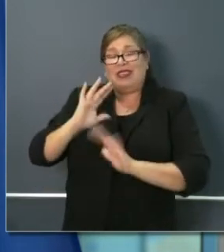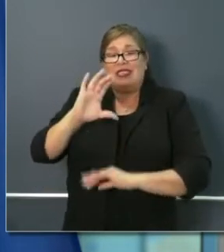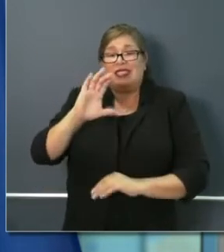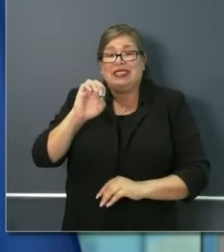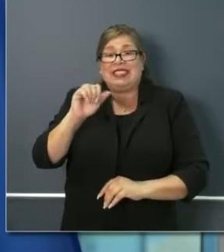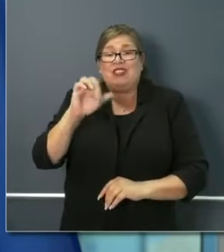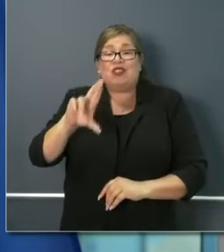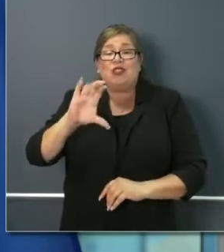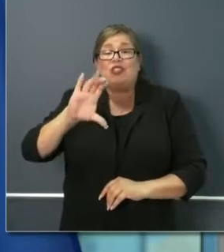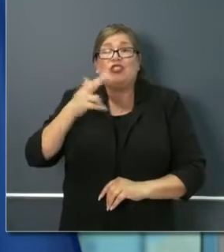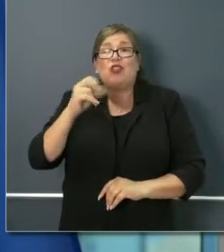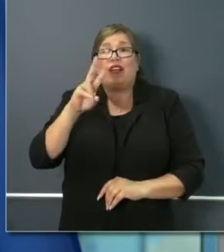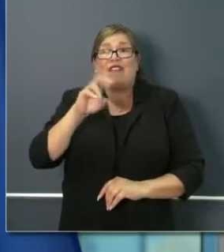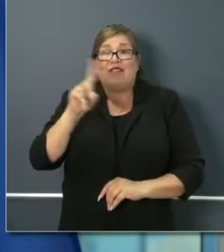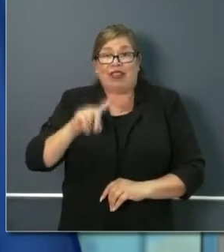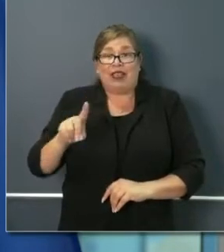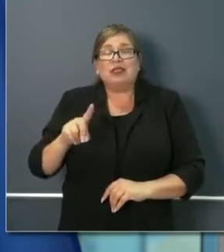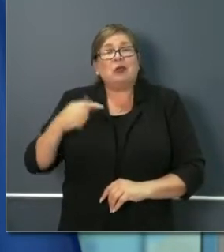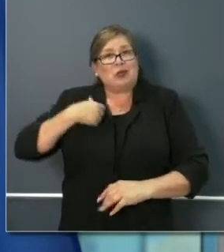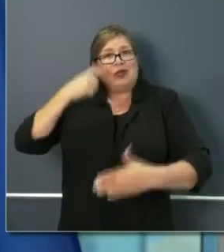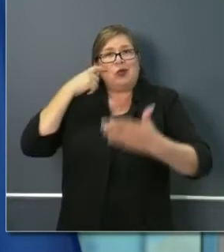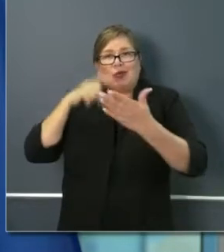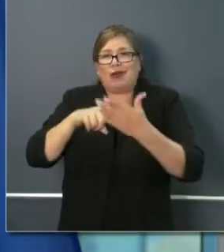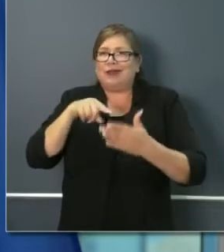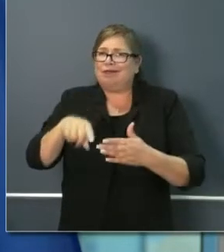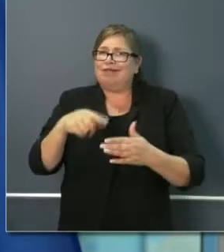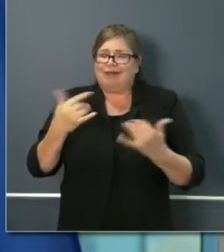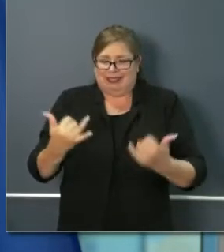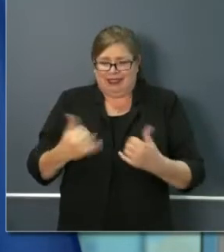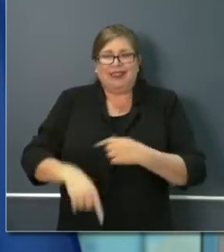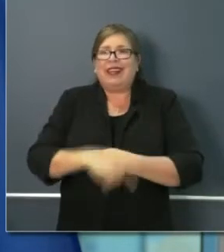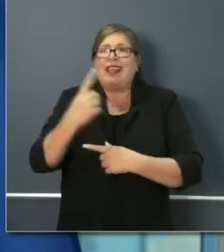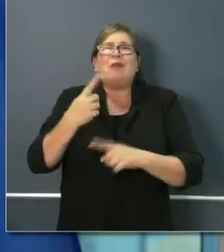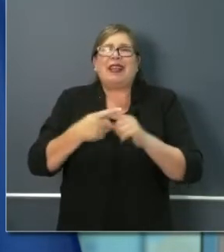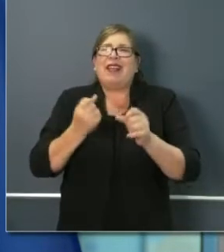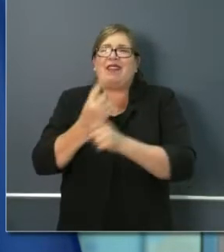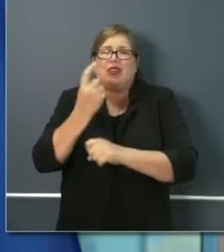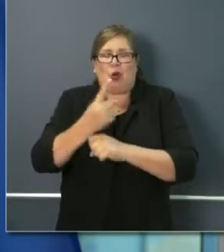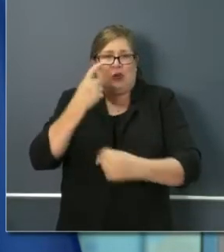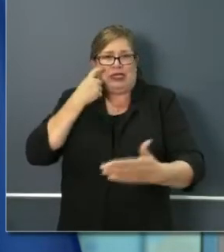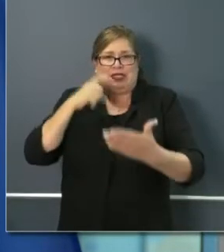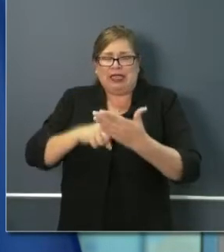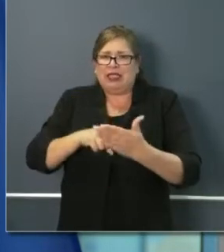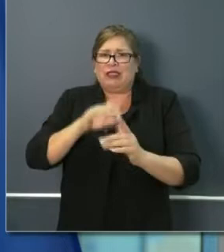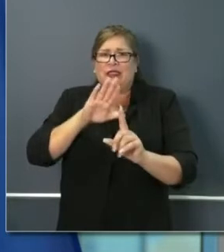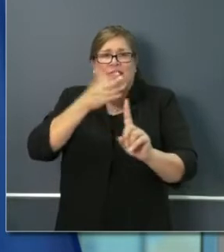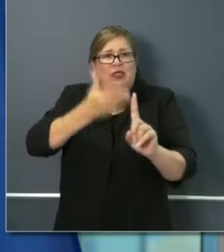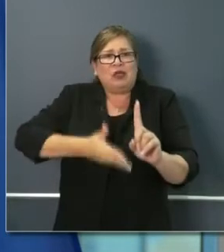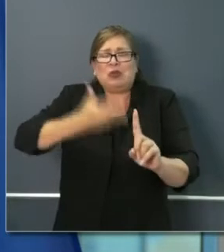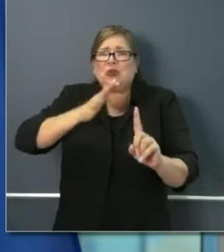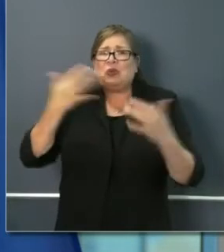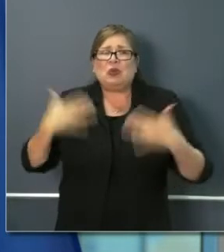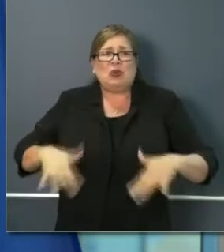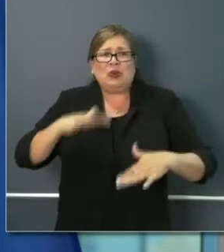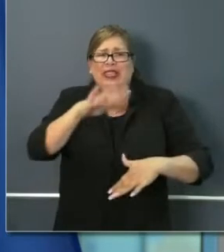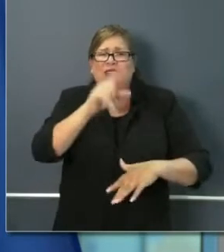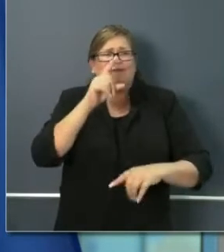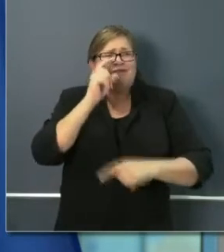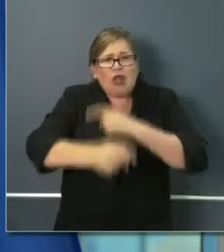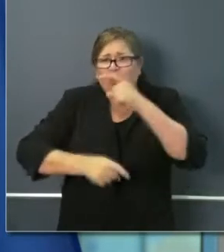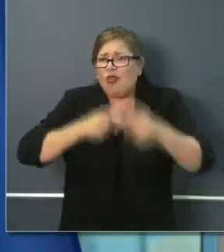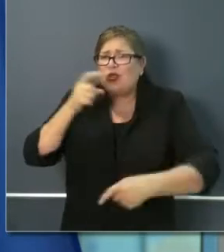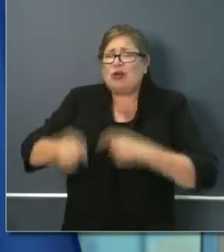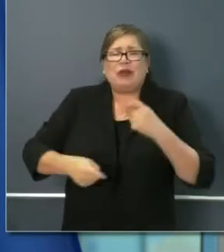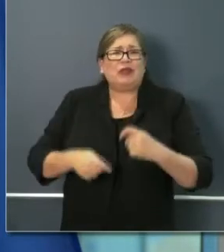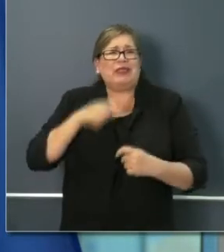formally as this day is every year, Cesar Chavez Day. And in the spirit of contribution, in the spirit of service, in the spirit of